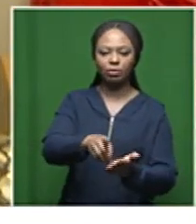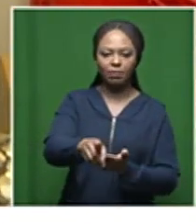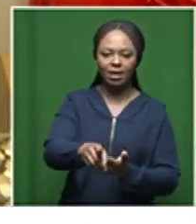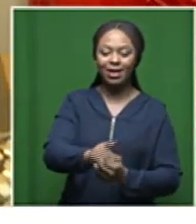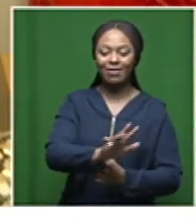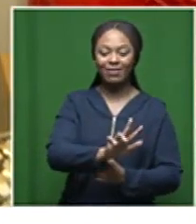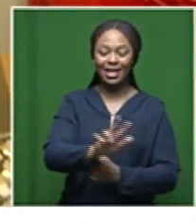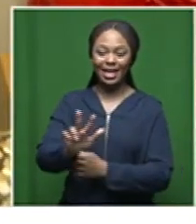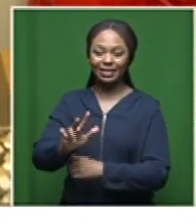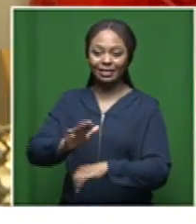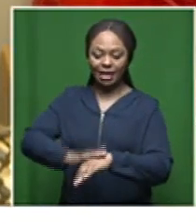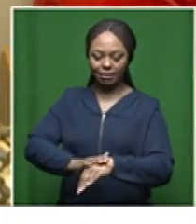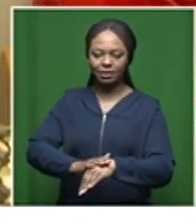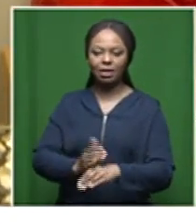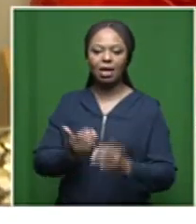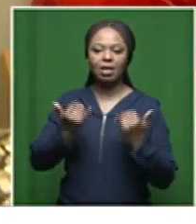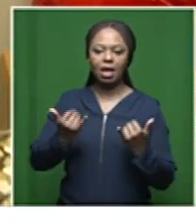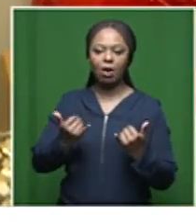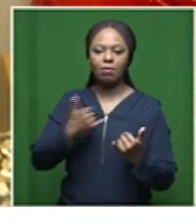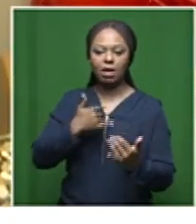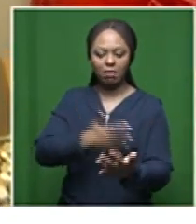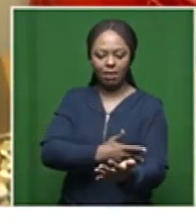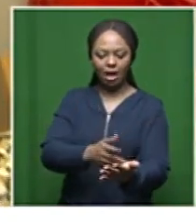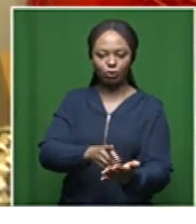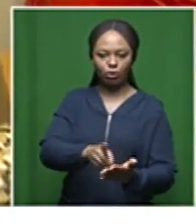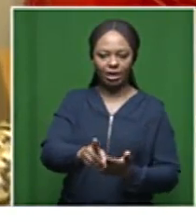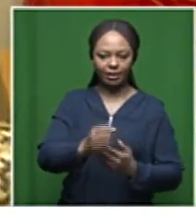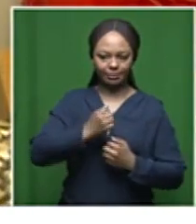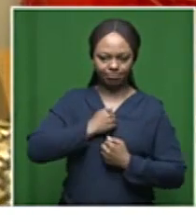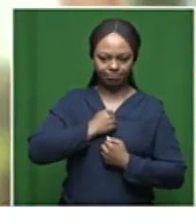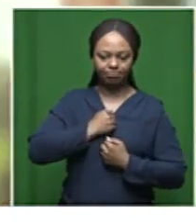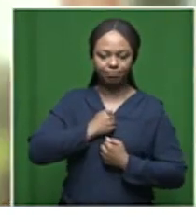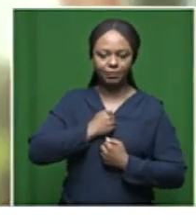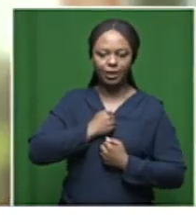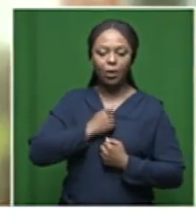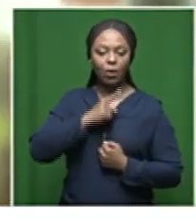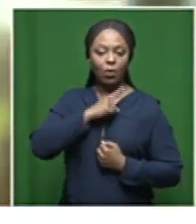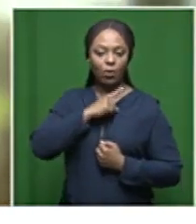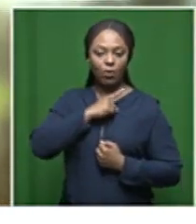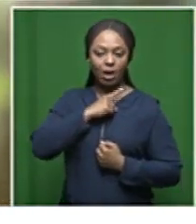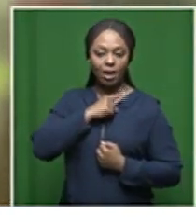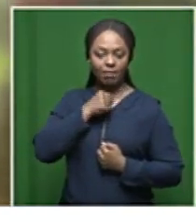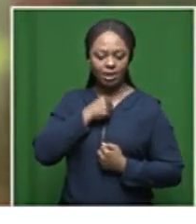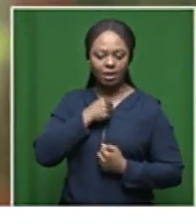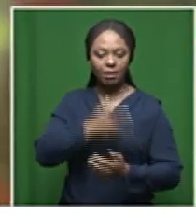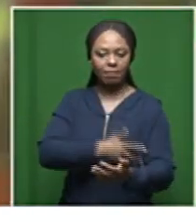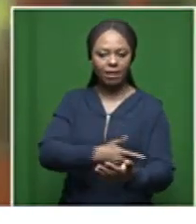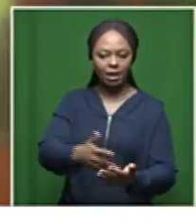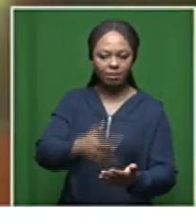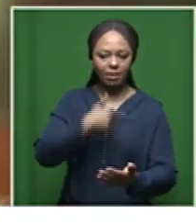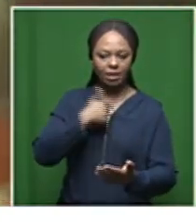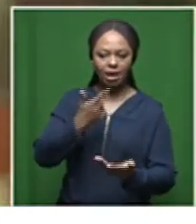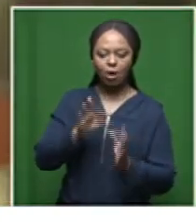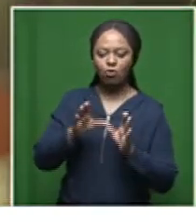times donate. And then the reason why I'm donating, I didn't know my group type